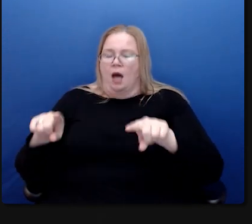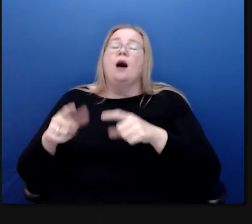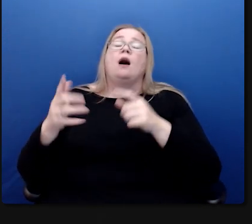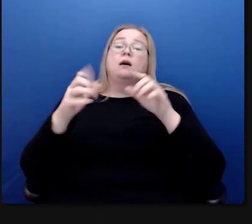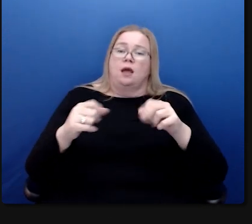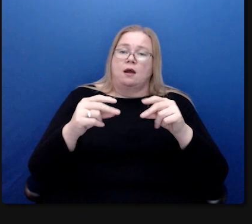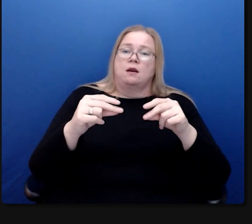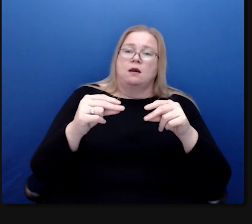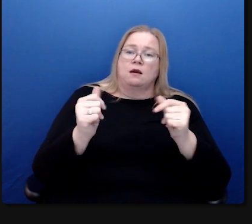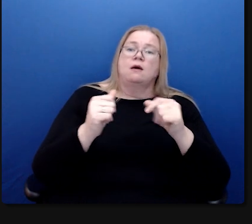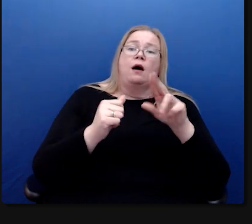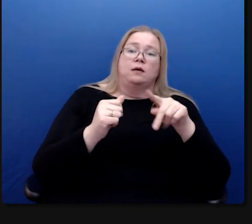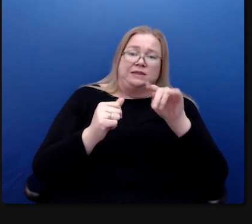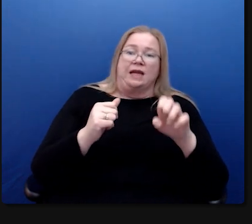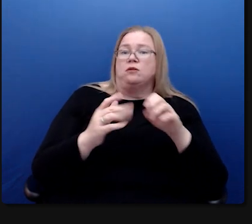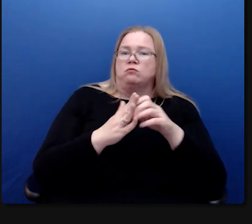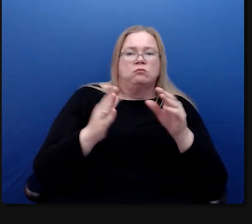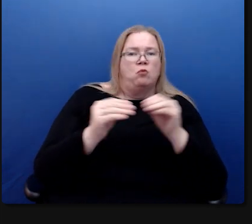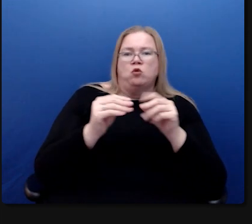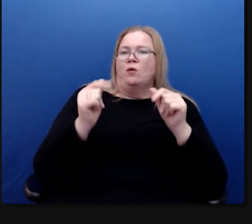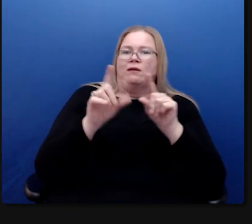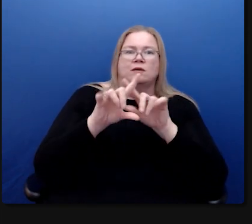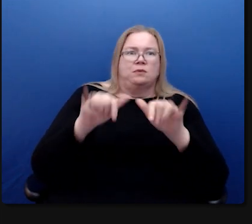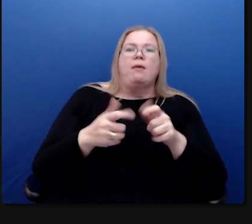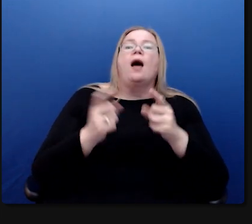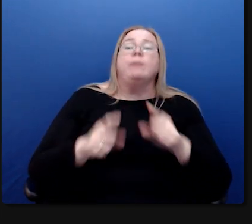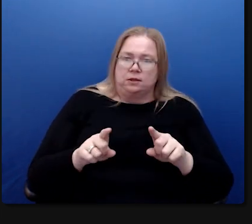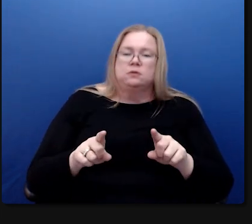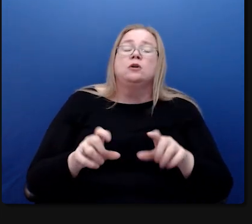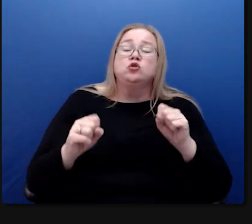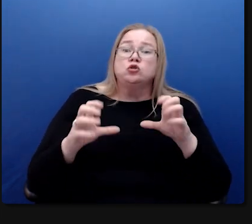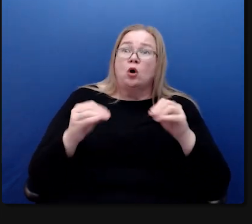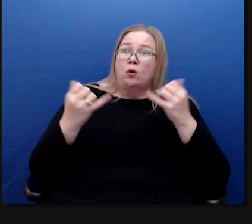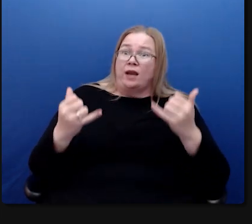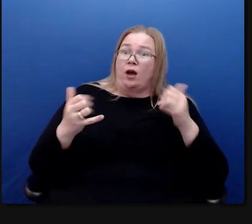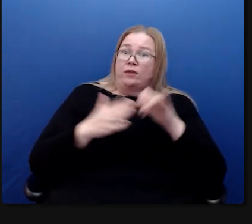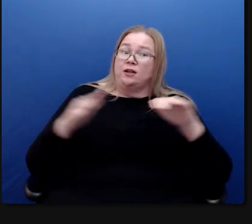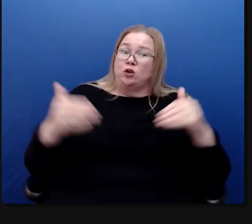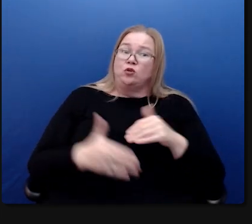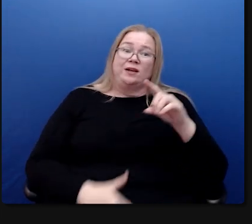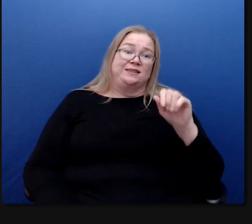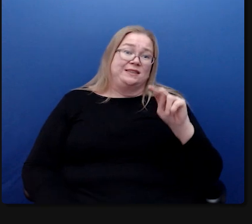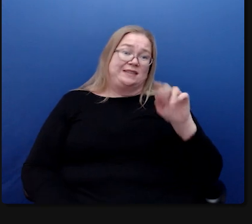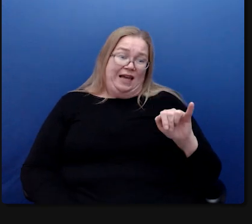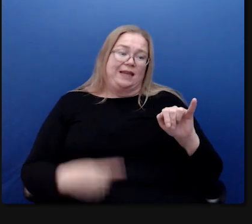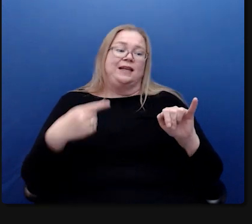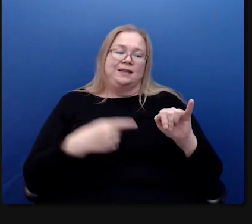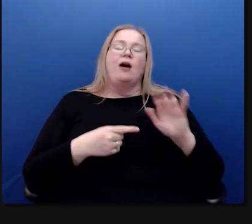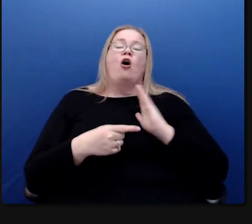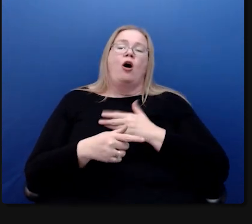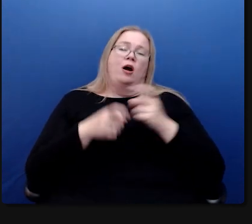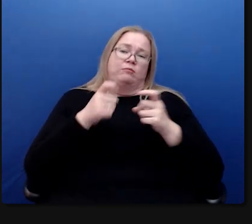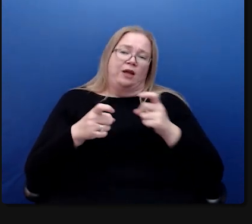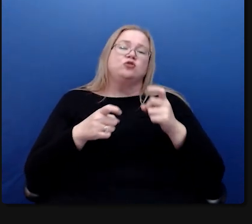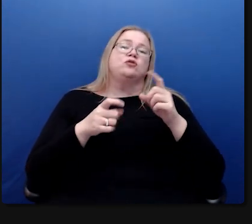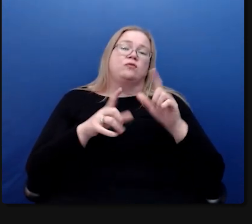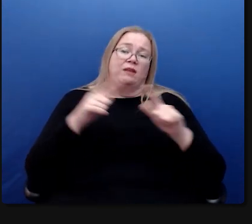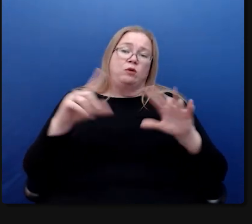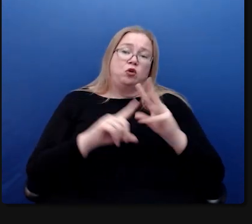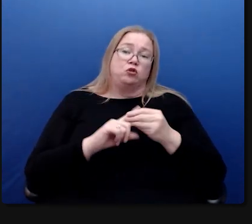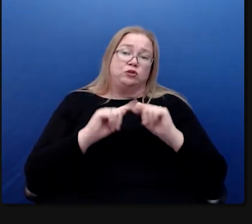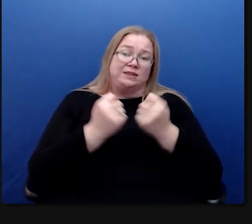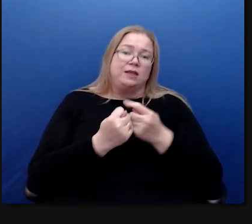it as one of our top priorities. Security is built into our product by design. And so this is just a fact of life